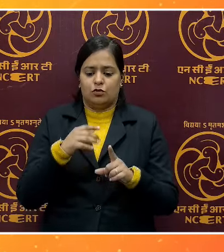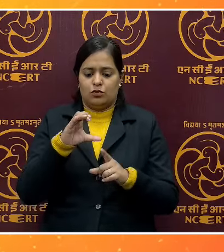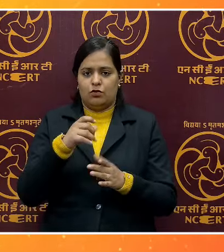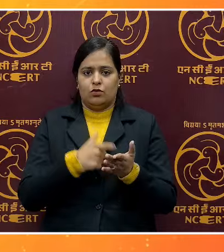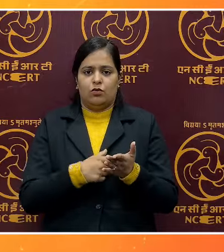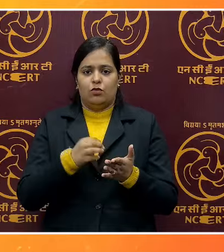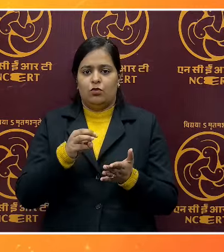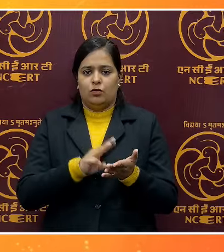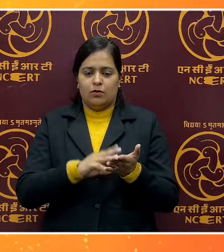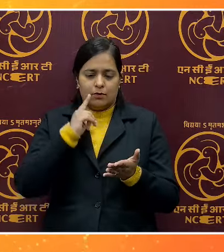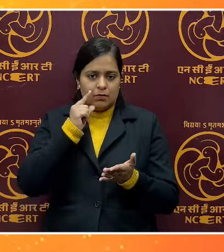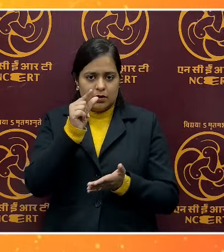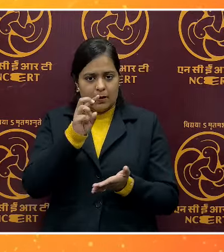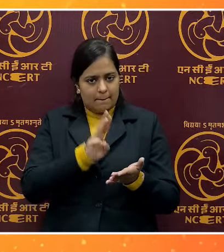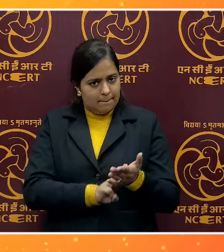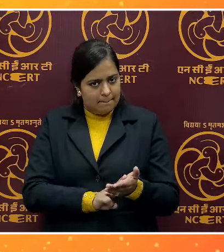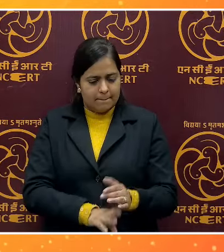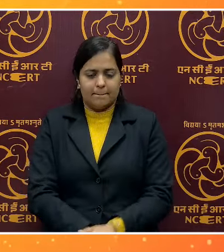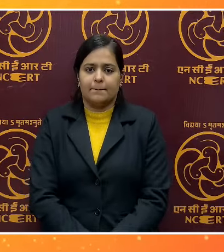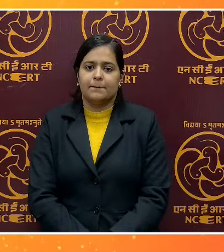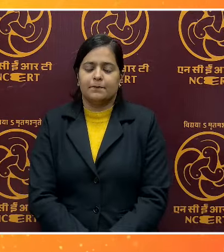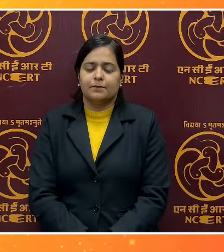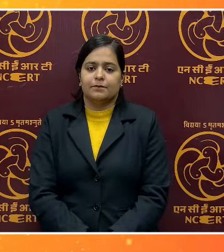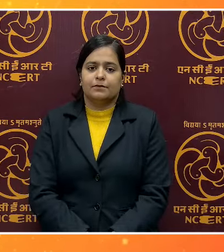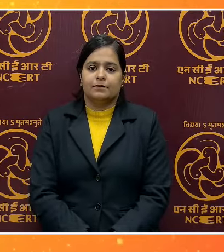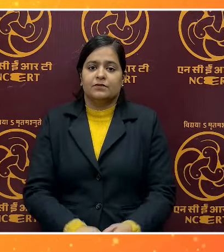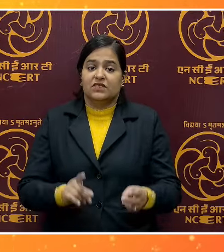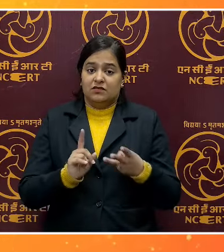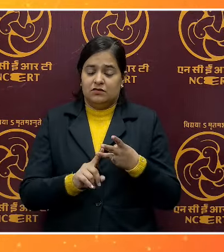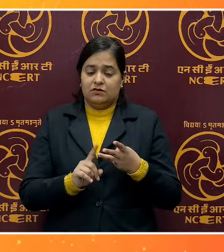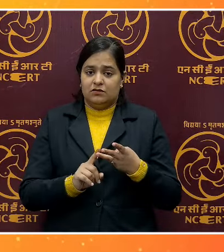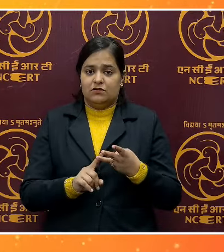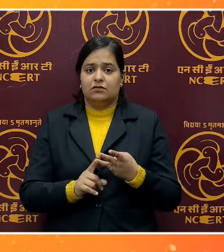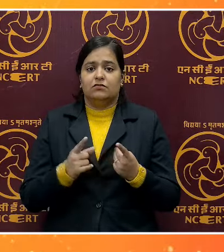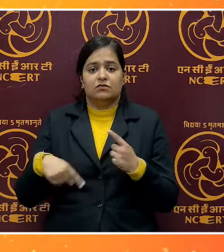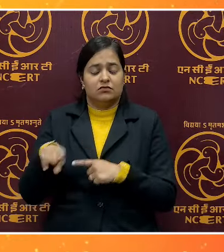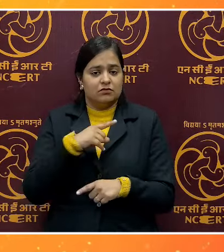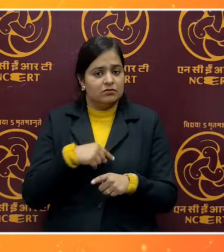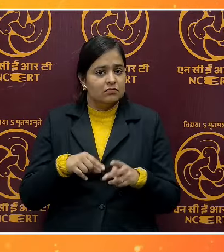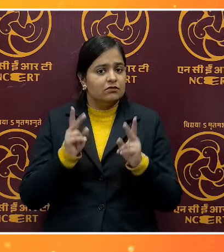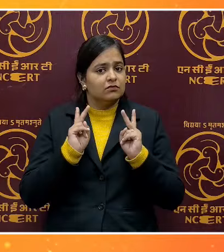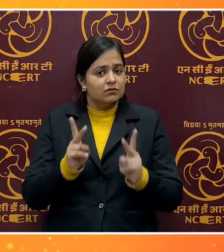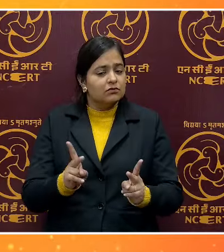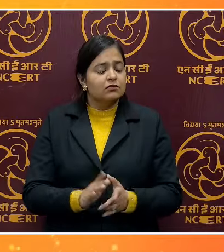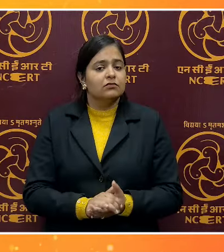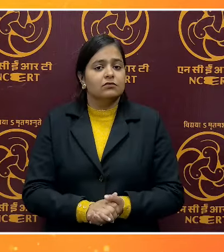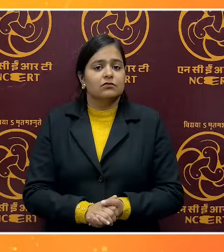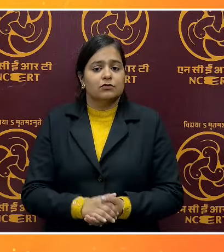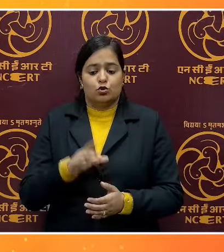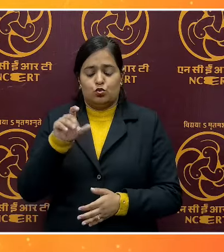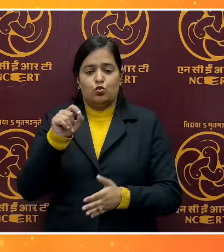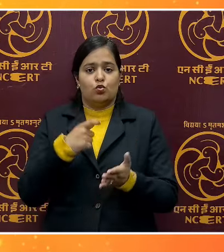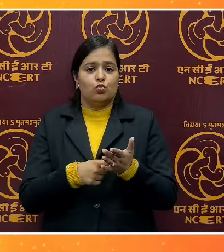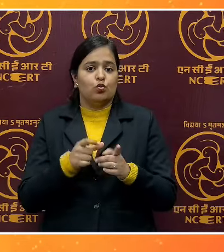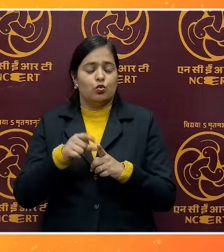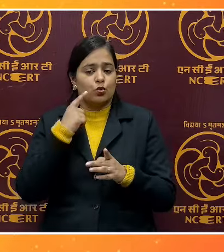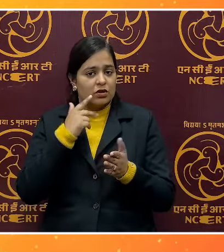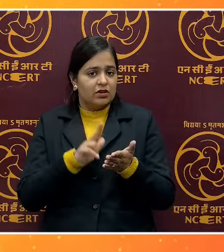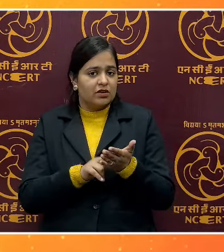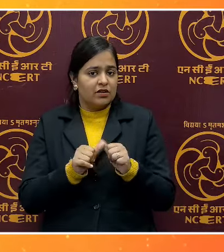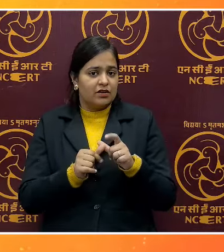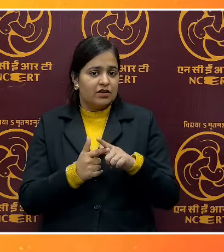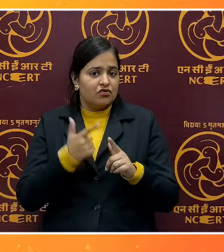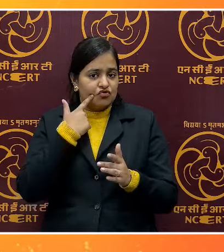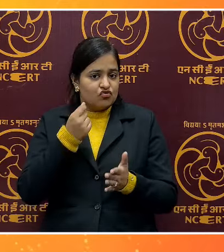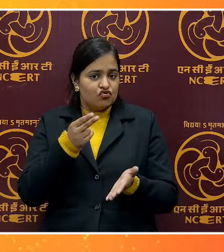Cr, and third, it means that we have to set the coordination number, oxidation state of